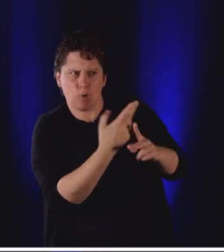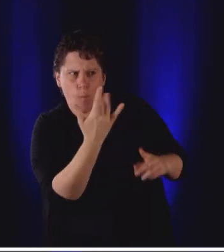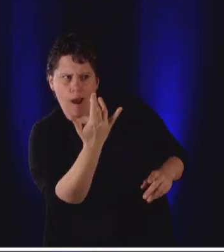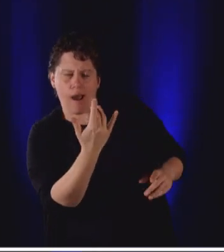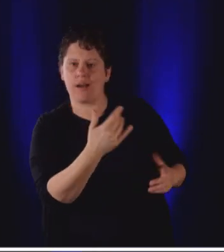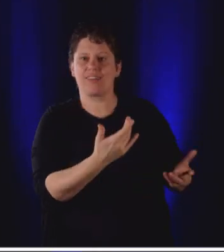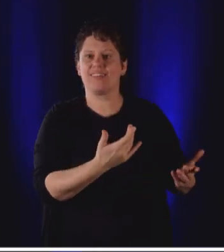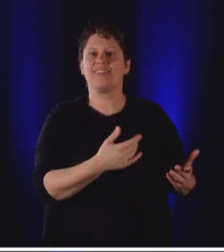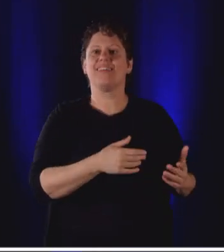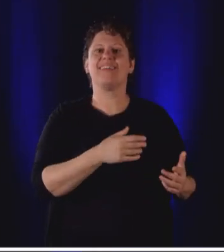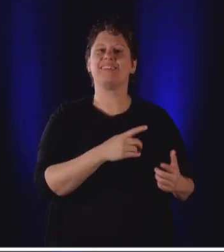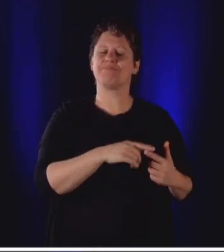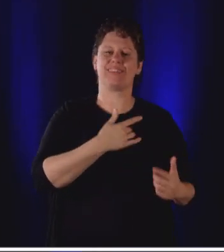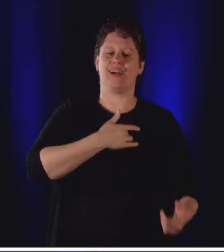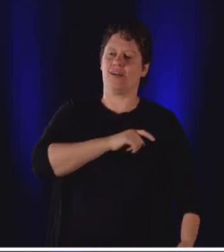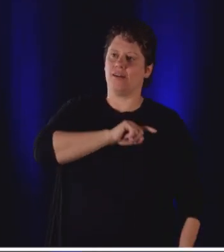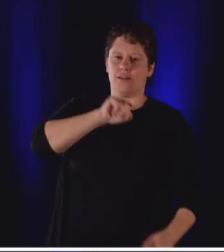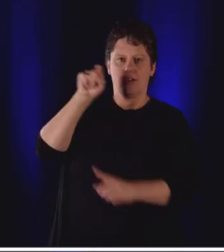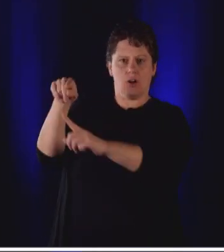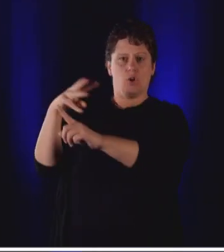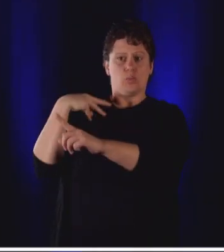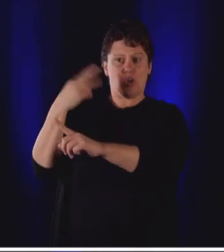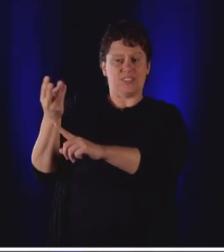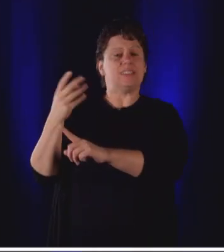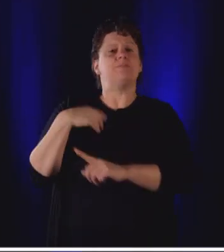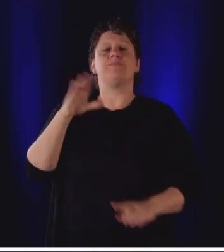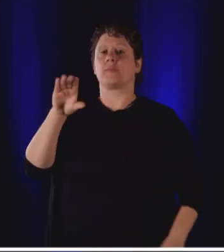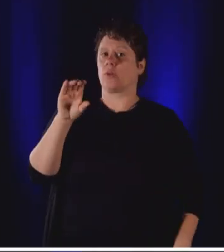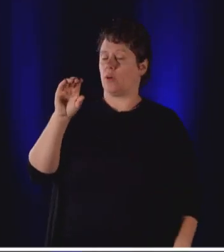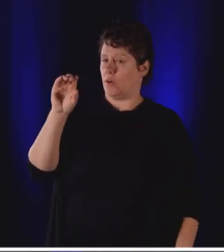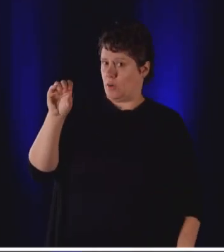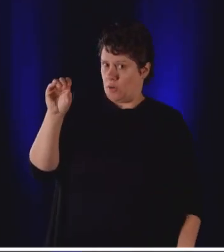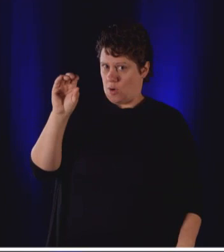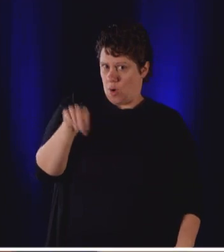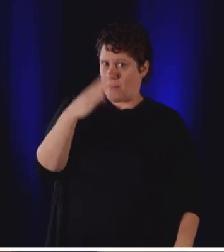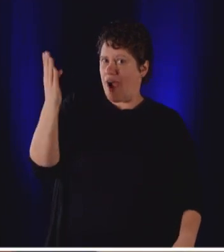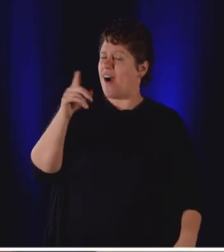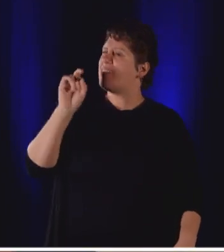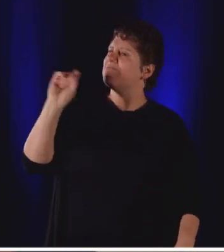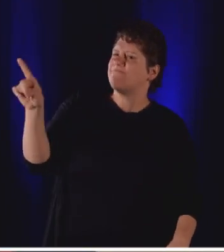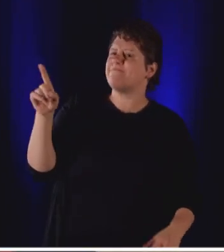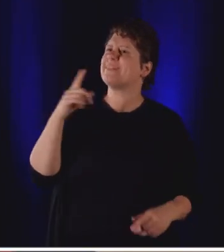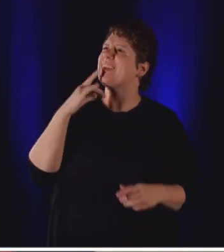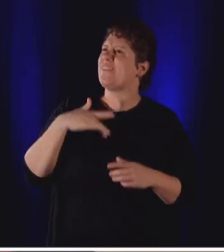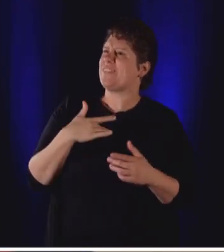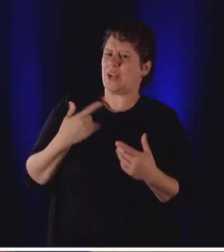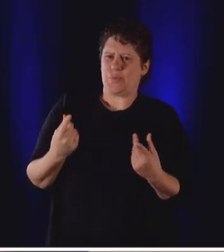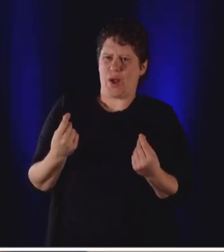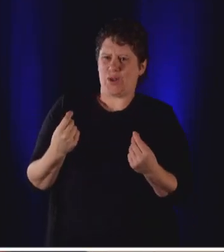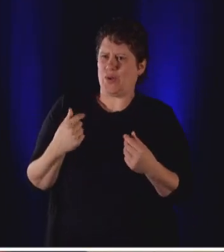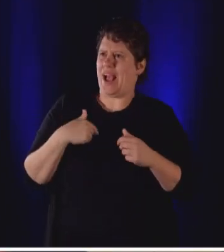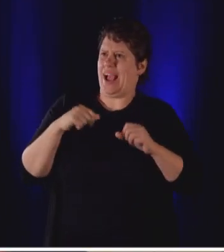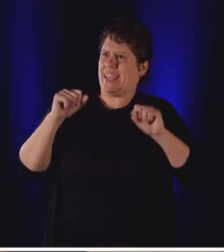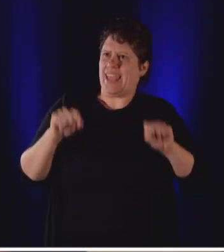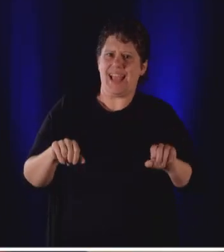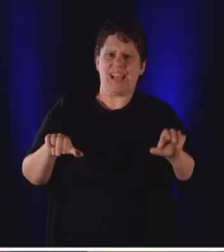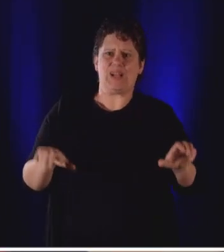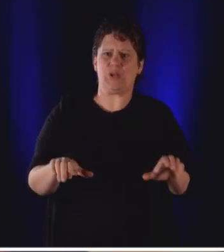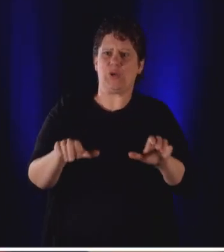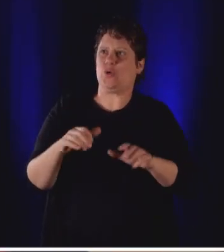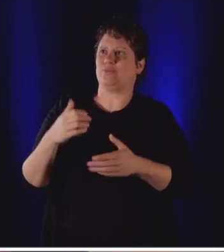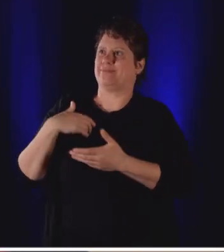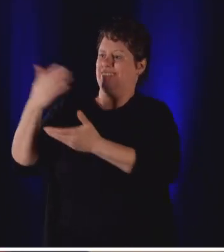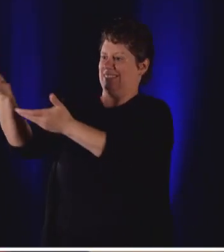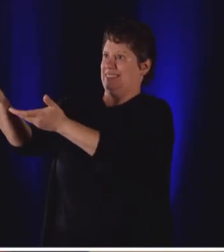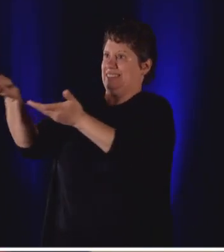do in our community? What can I take back from this meeting? And she promptly told me that I needed to connect with our faith-based